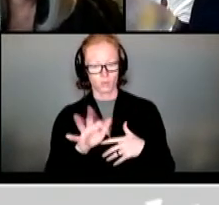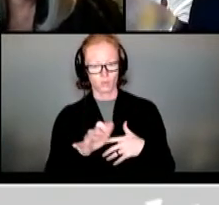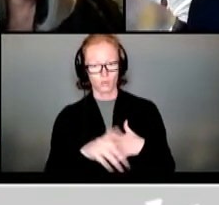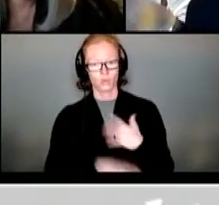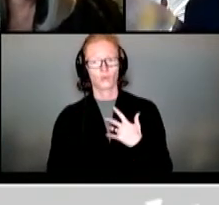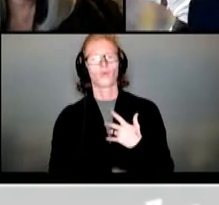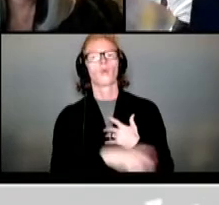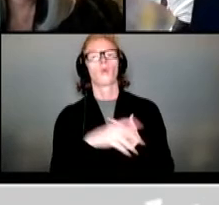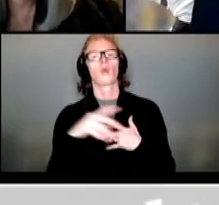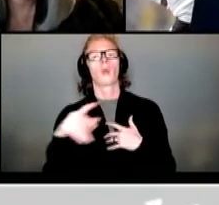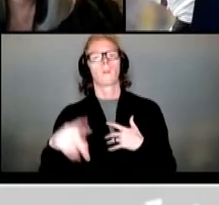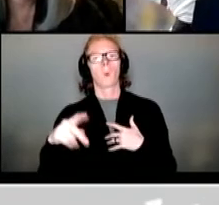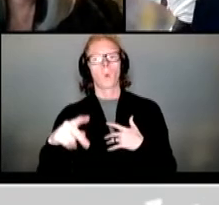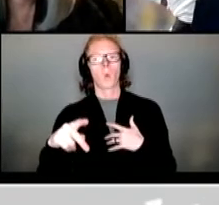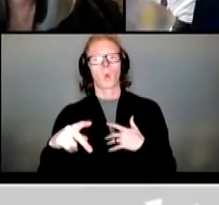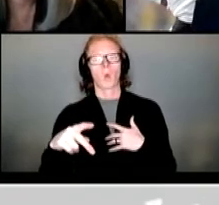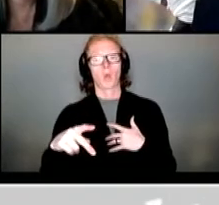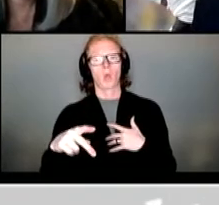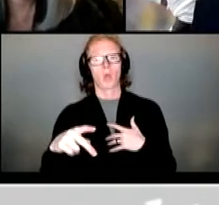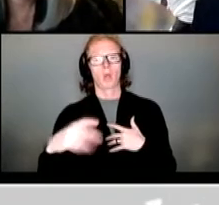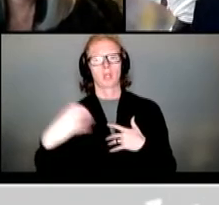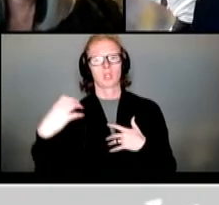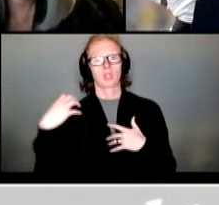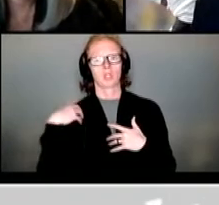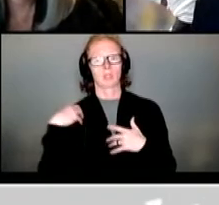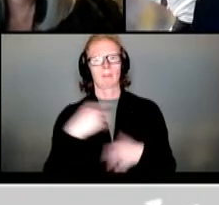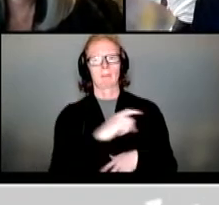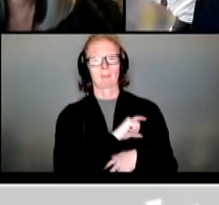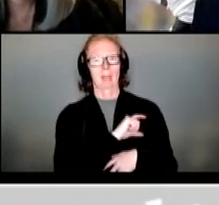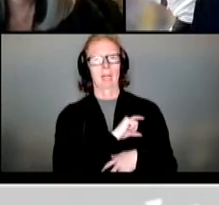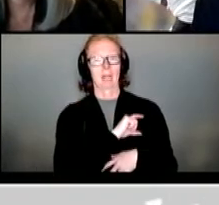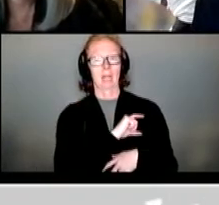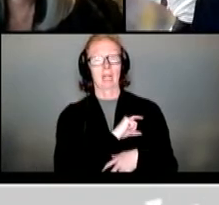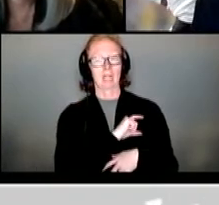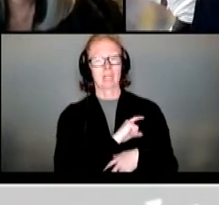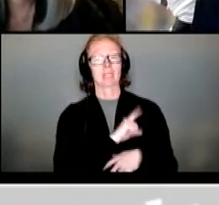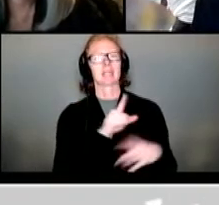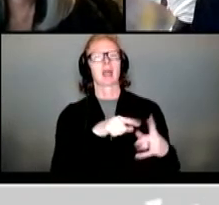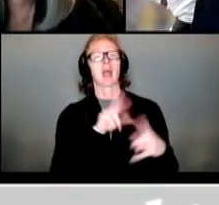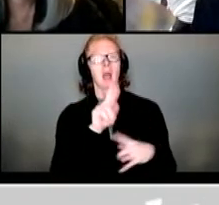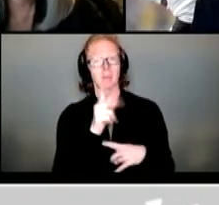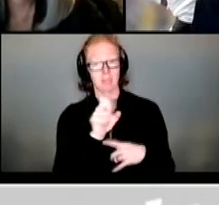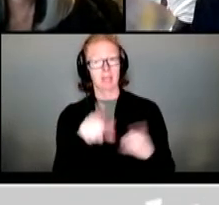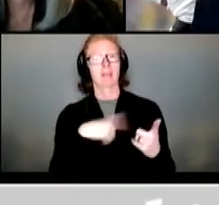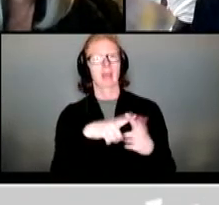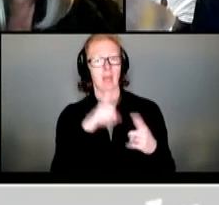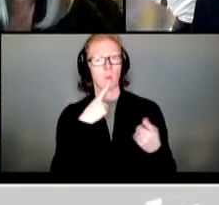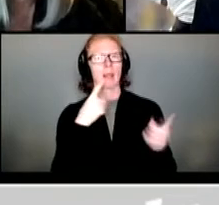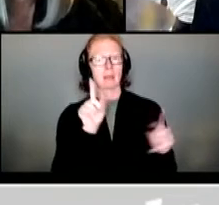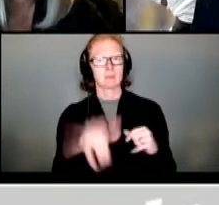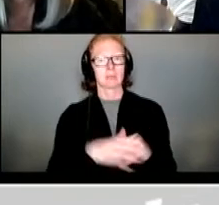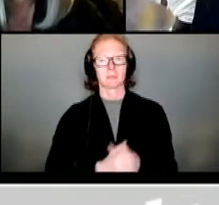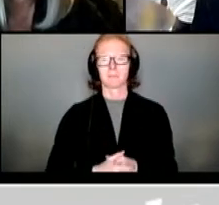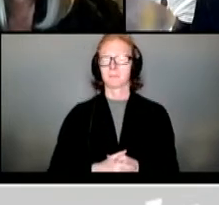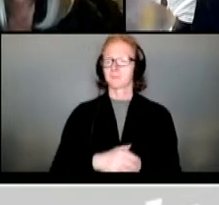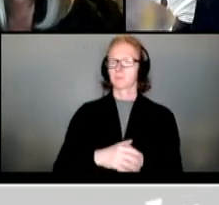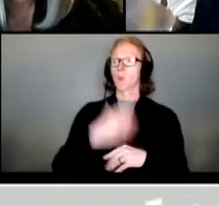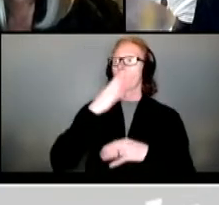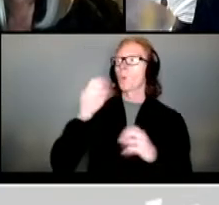Chief Moose dedication letter, the steering committee updates, and that'll be the time where we do that. Perfect. Thank you. Yeah, of course.